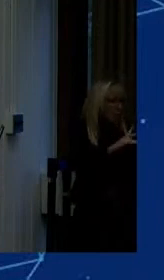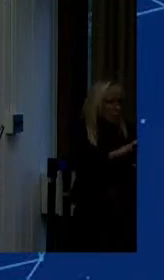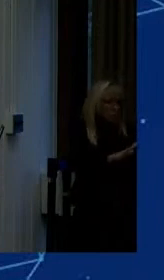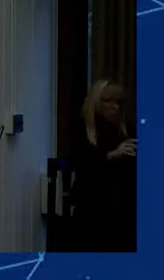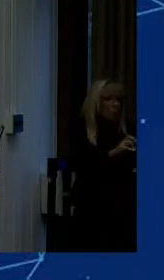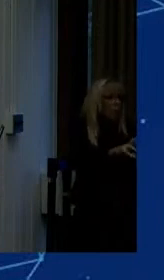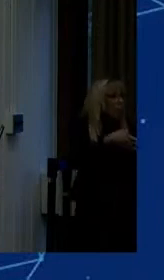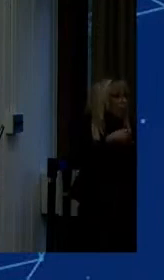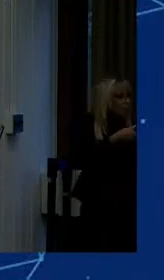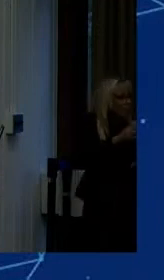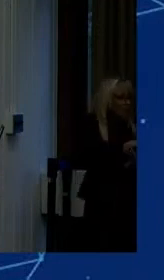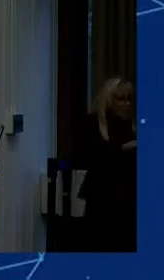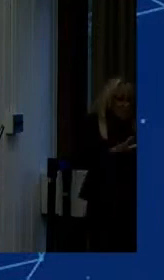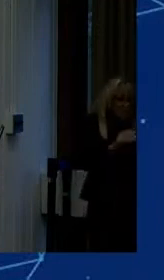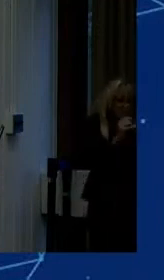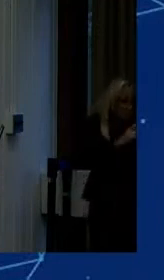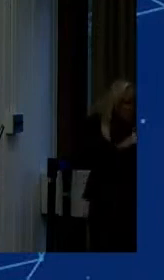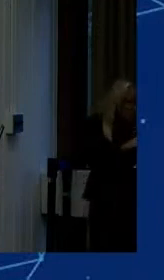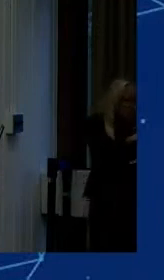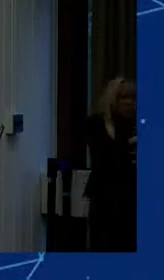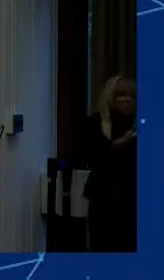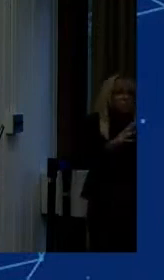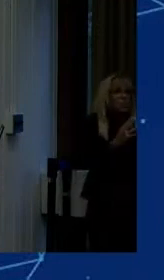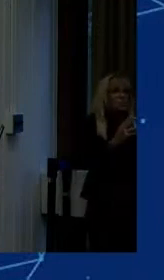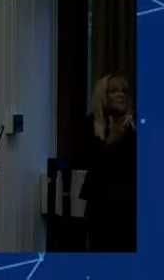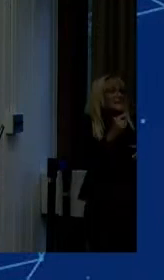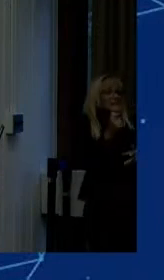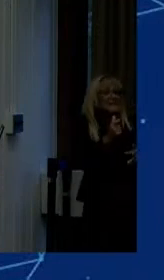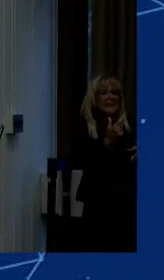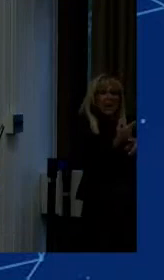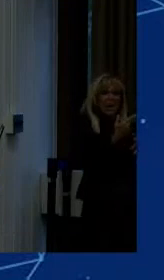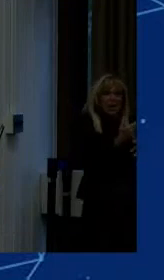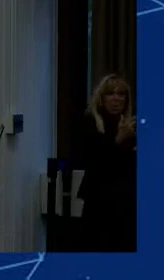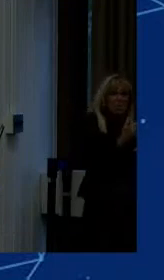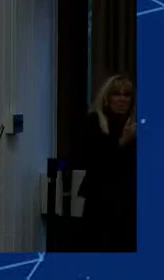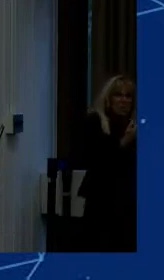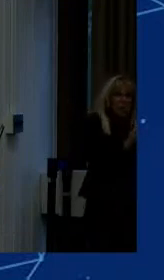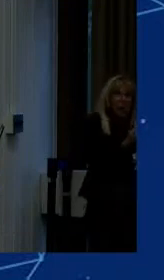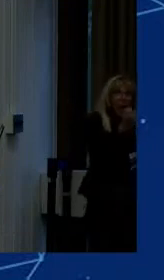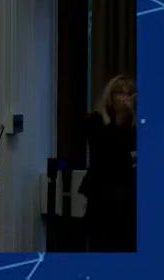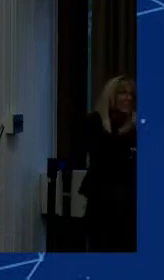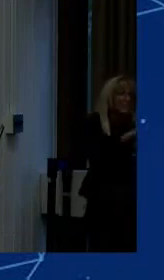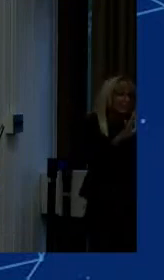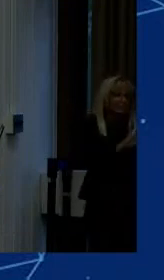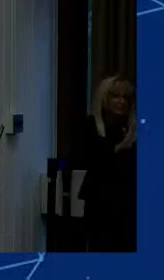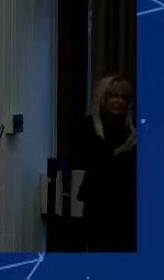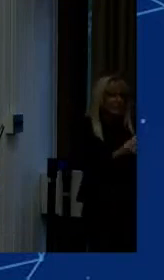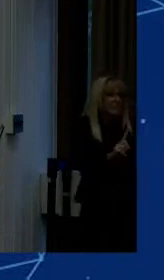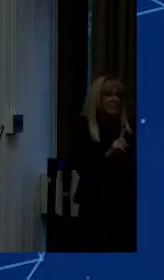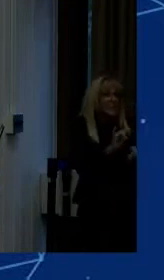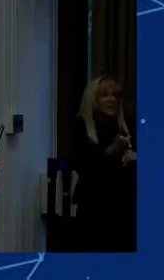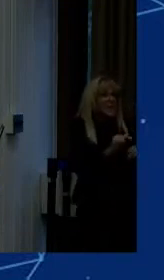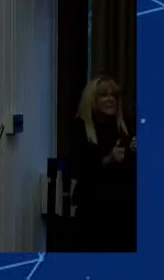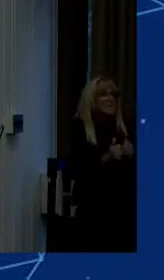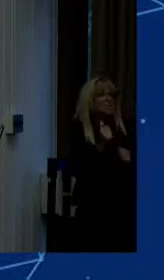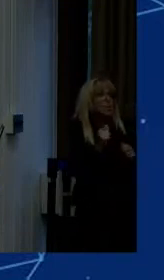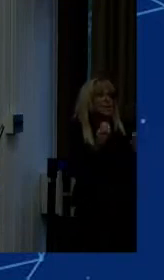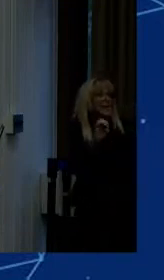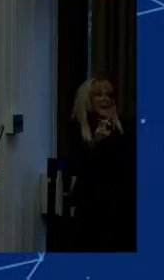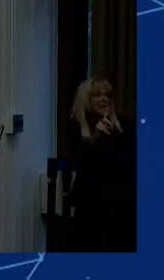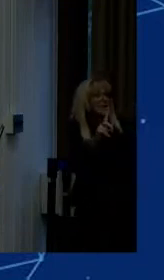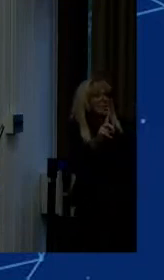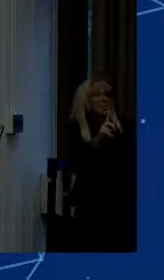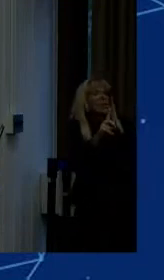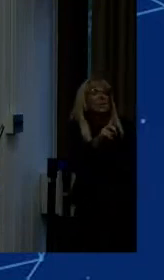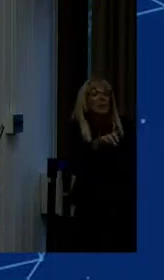or professional tasks. So the usership is not high in this particular sample size. However, the majority of educators who